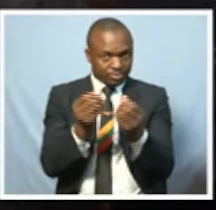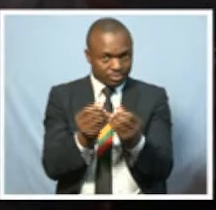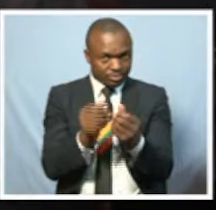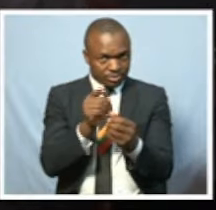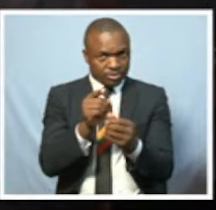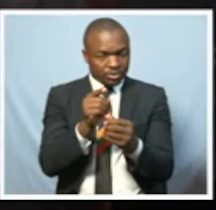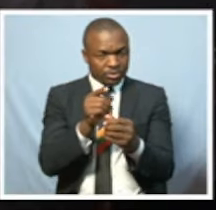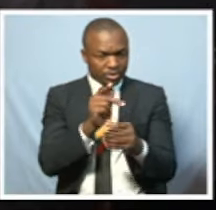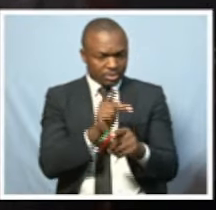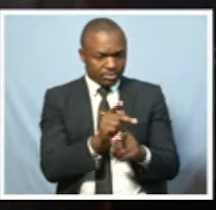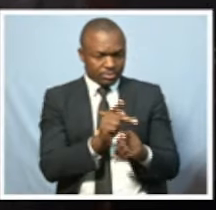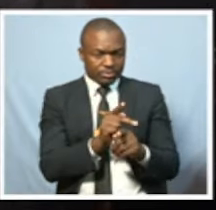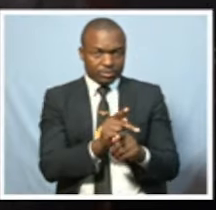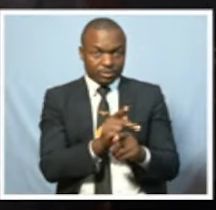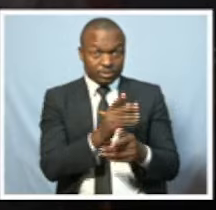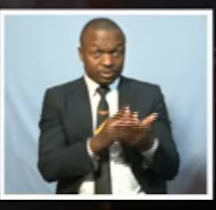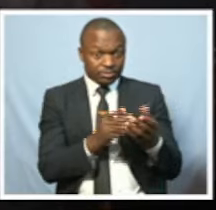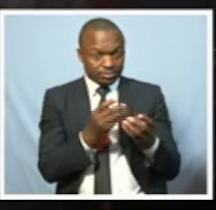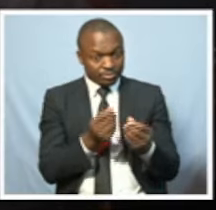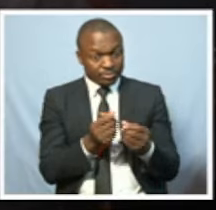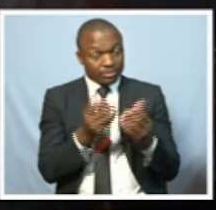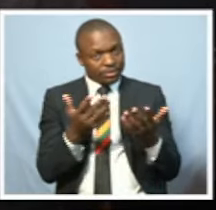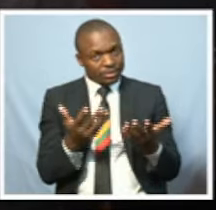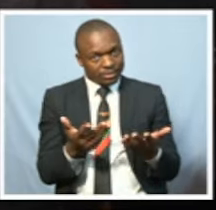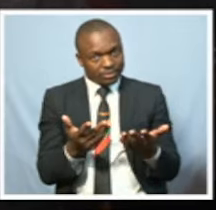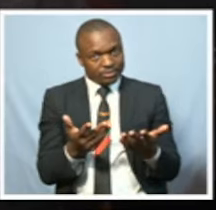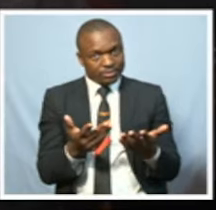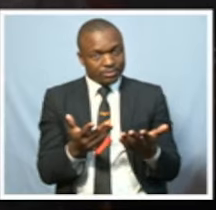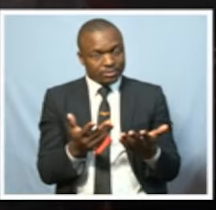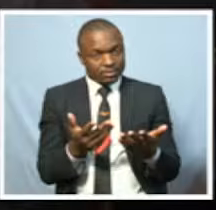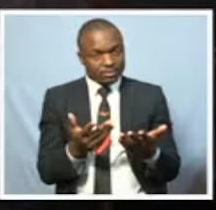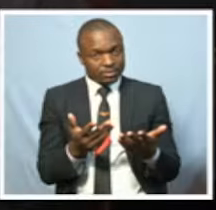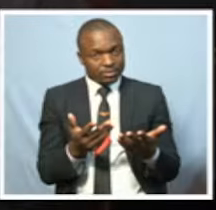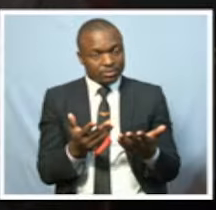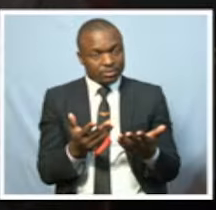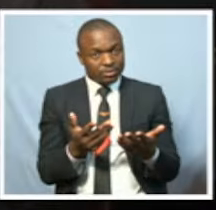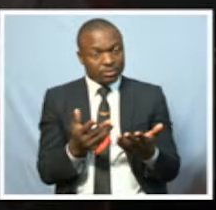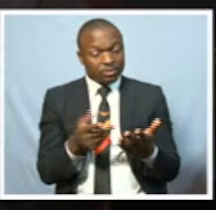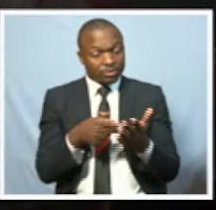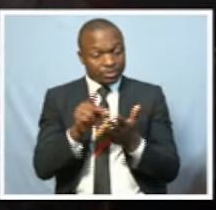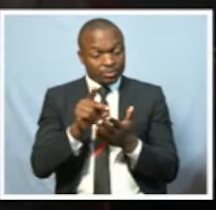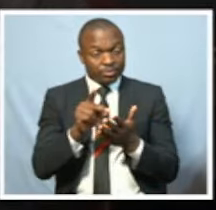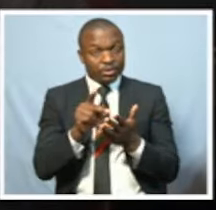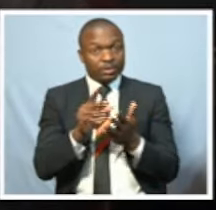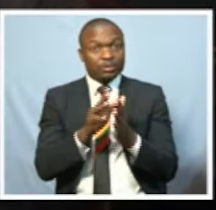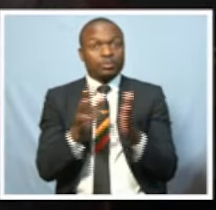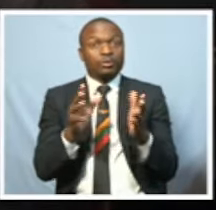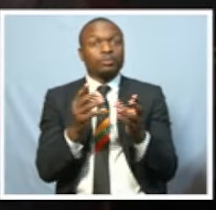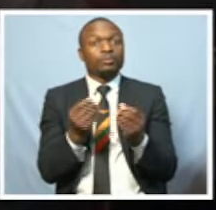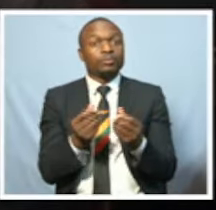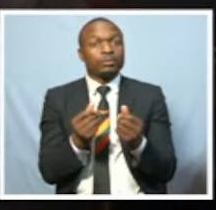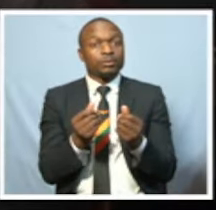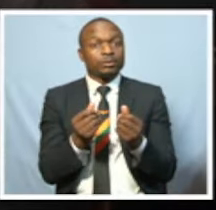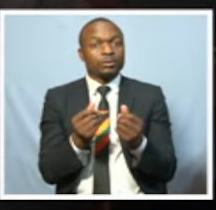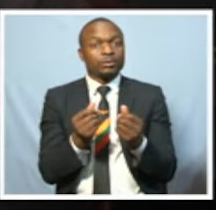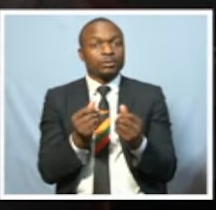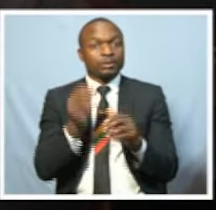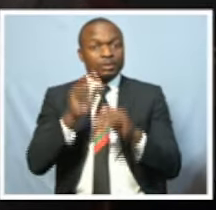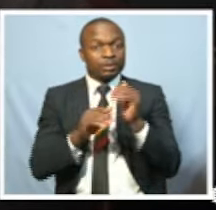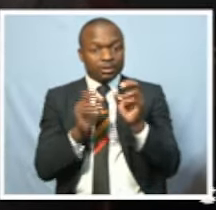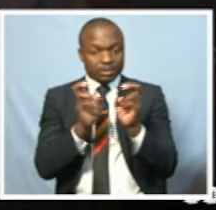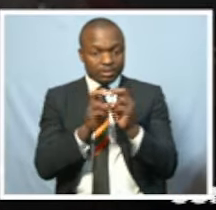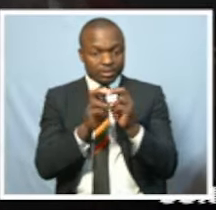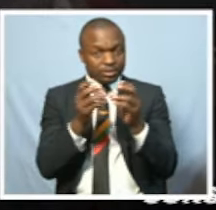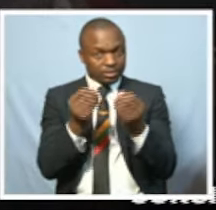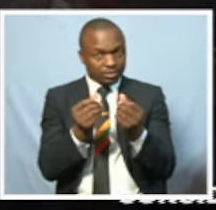make a saving and or did you go above the contract price? If you went above the contract price,